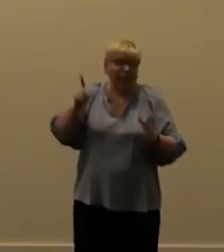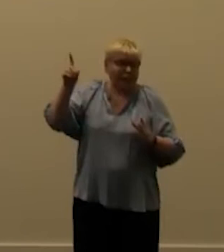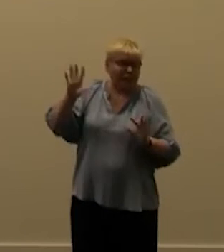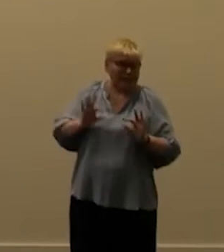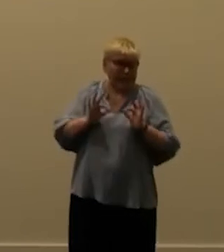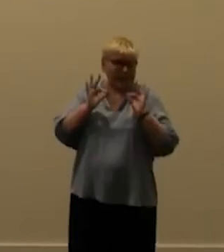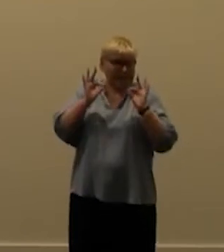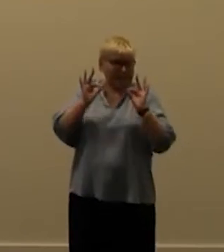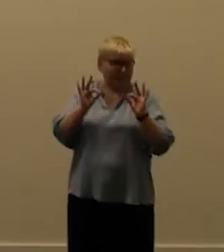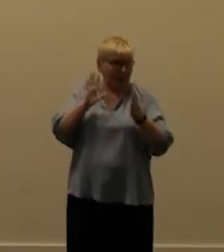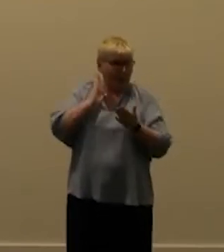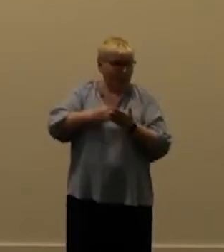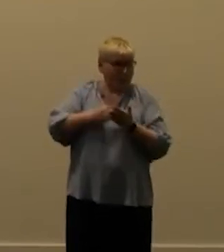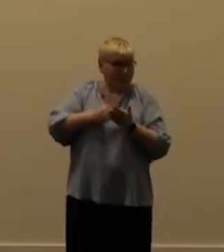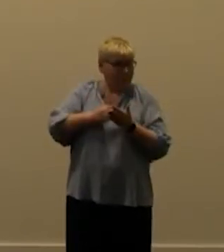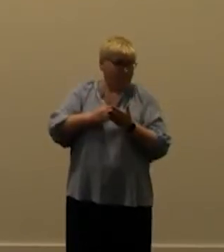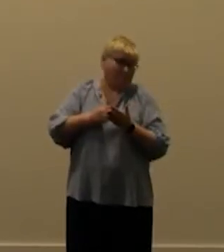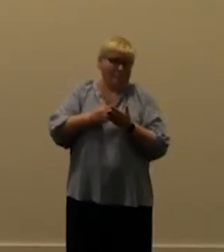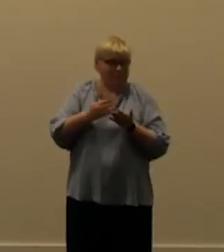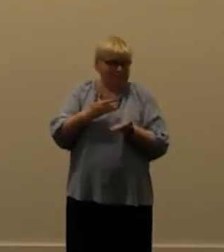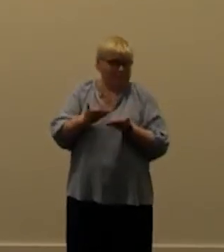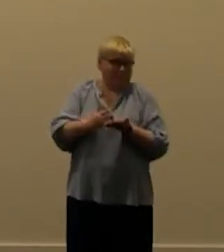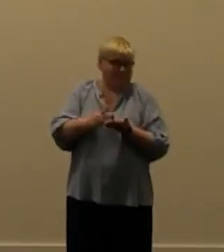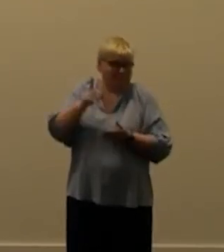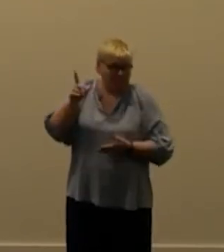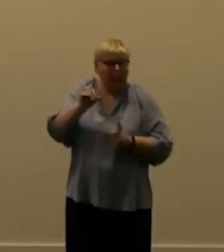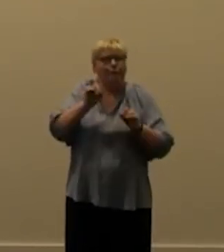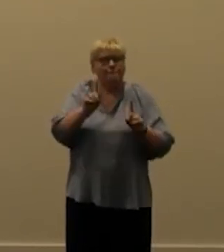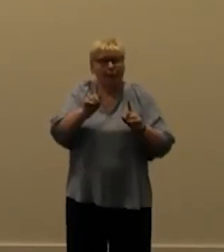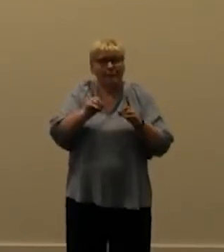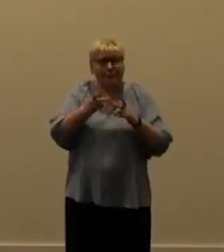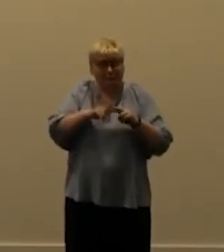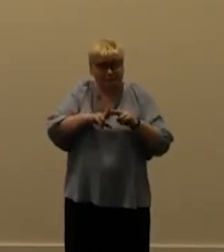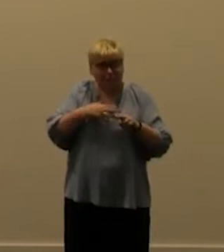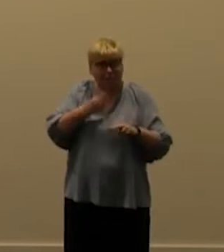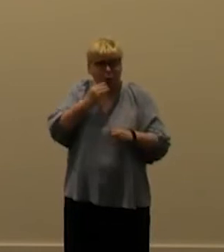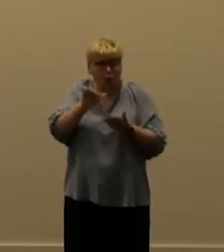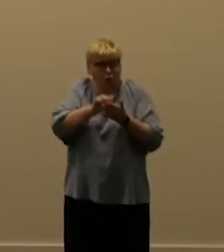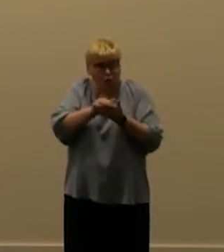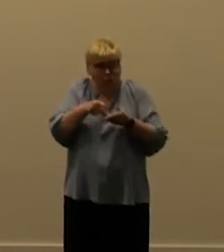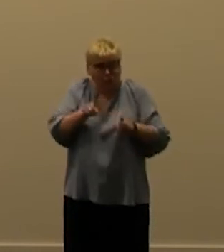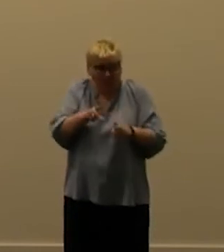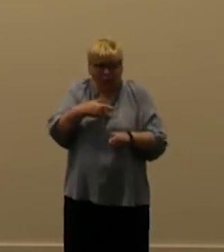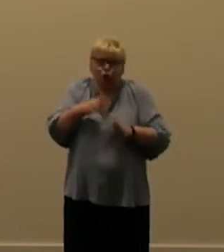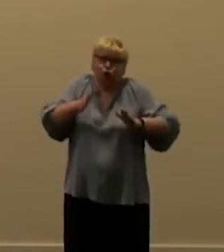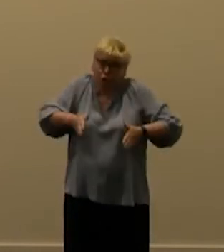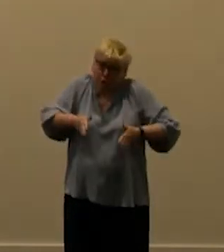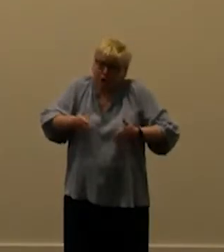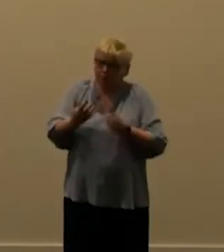could, how many people actually get there. I think it's an awesome use of the technology and how we might achieve that.